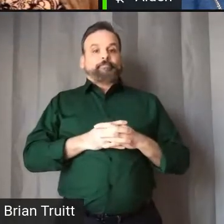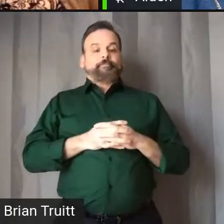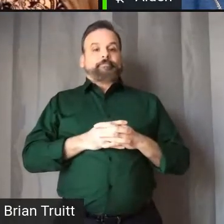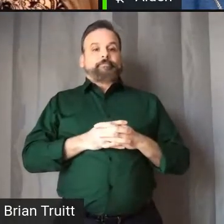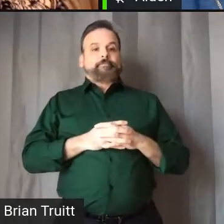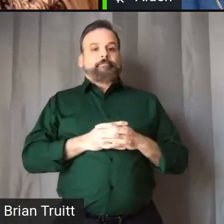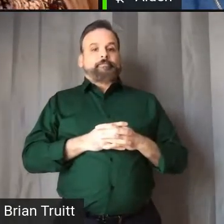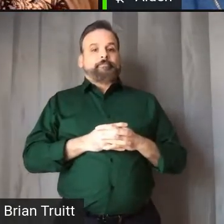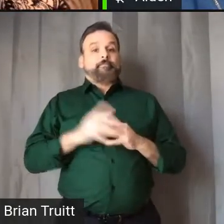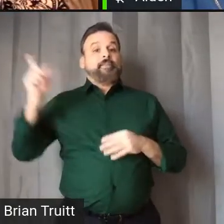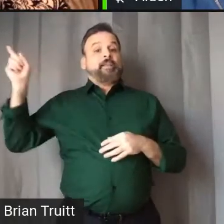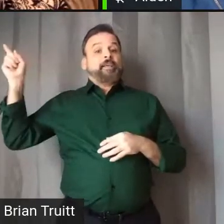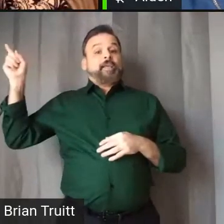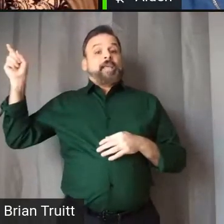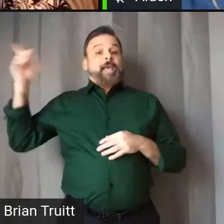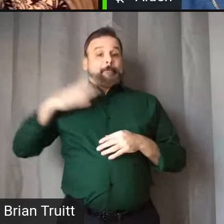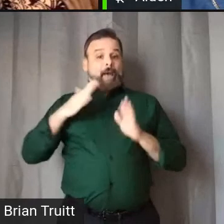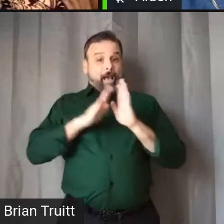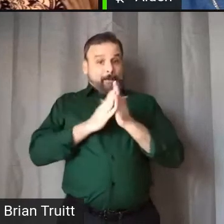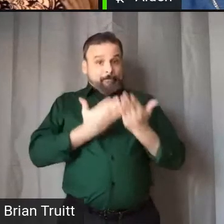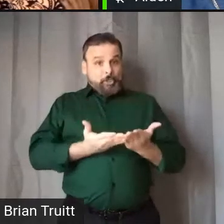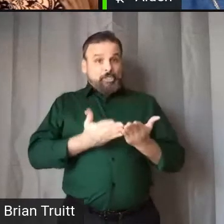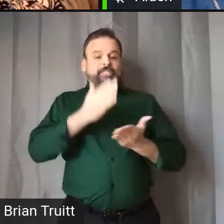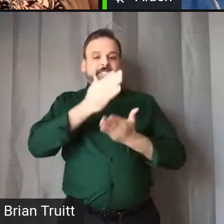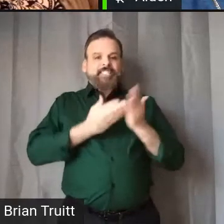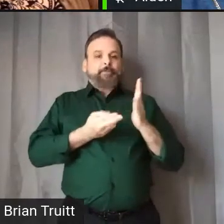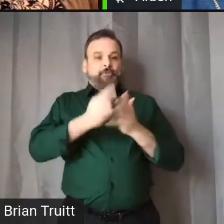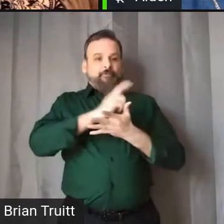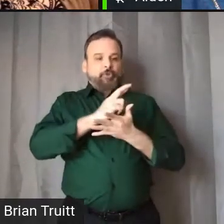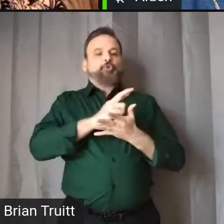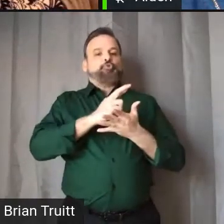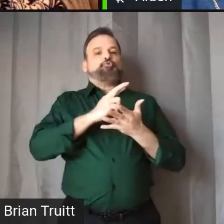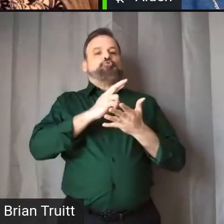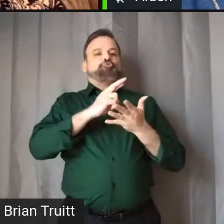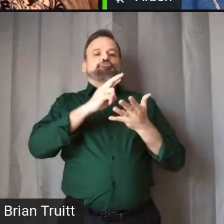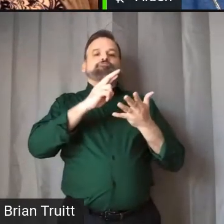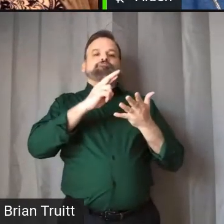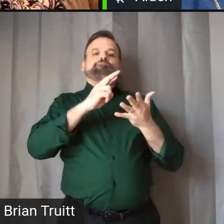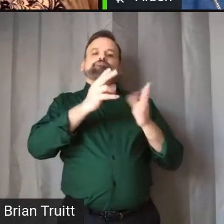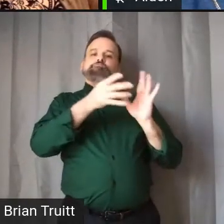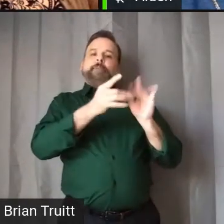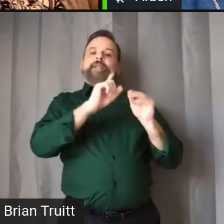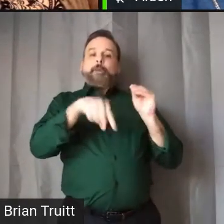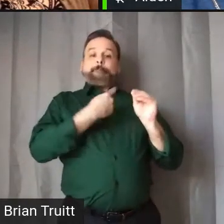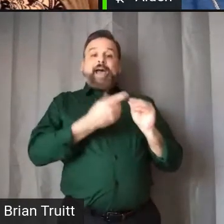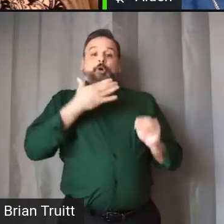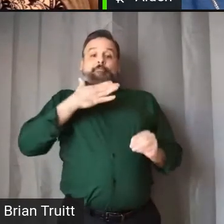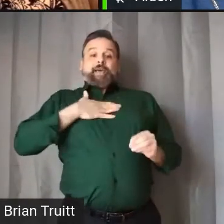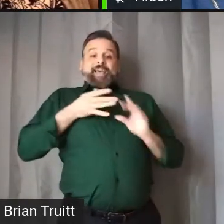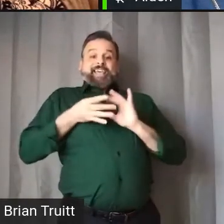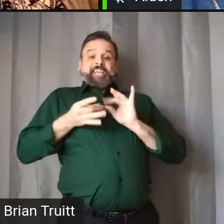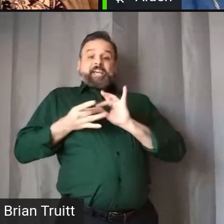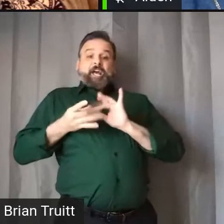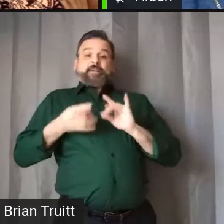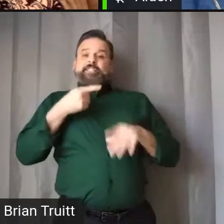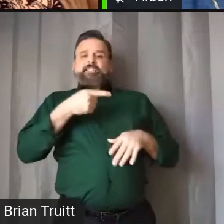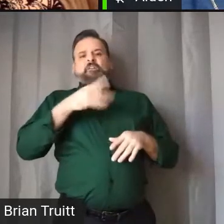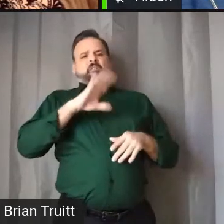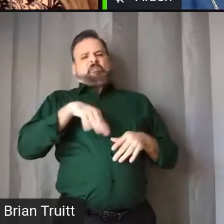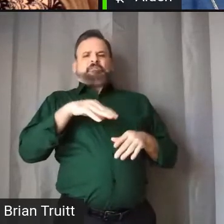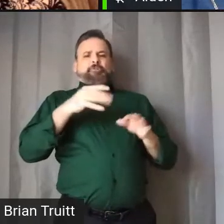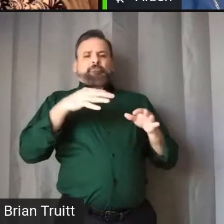I definitely, in my book, I mean, some of the reviews have called out the banter, and when I look at it, I think, yeah, you know, that's how my friends and I spoke in high school. And I think,